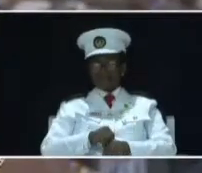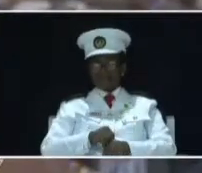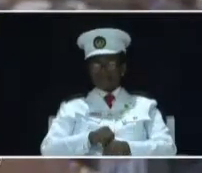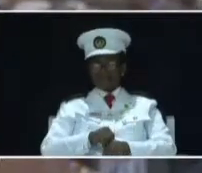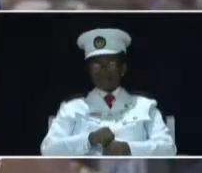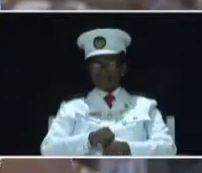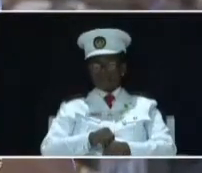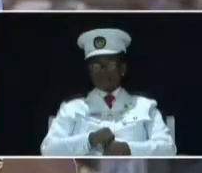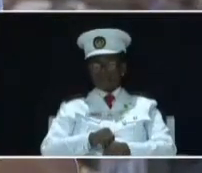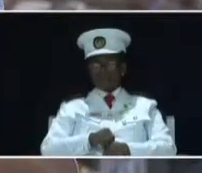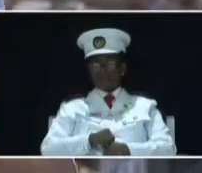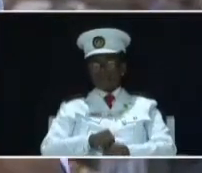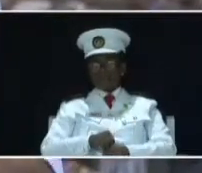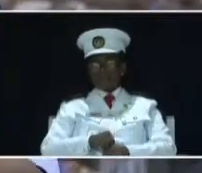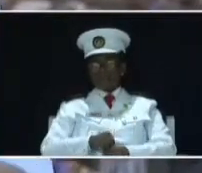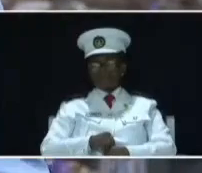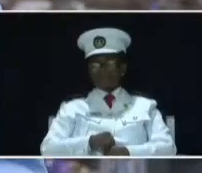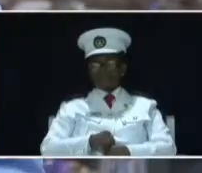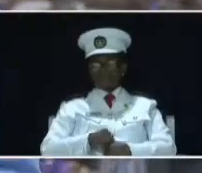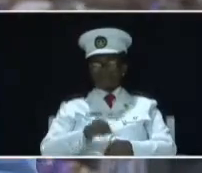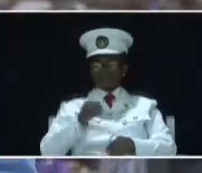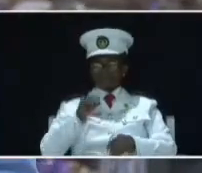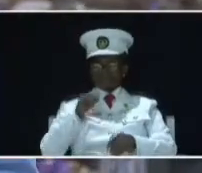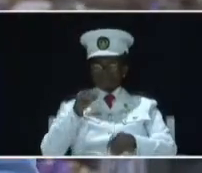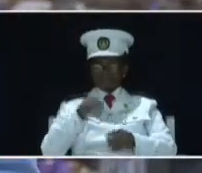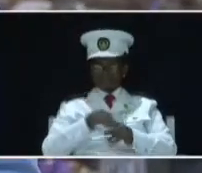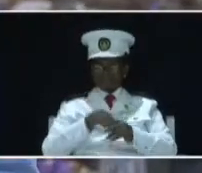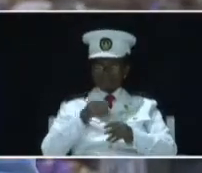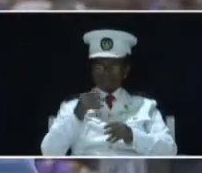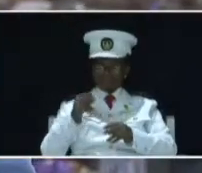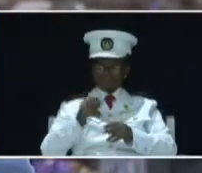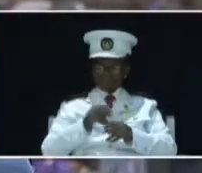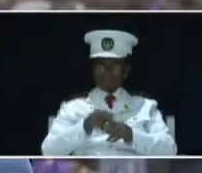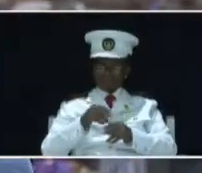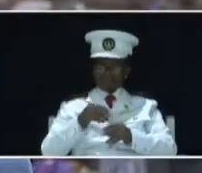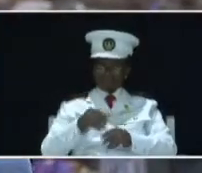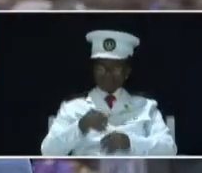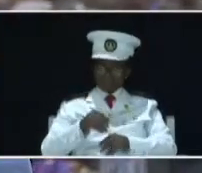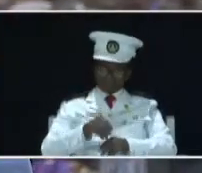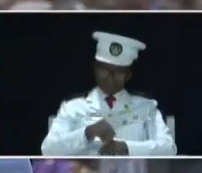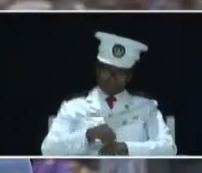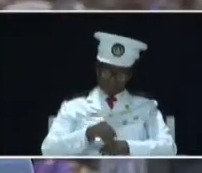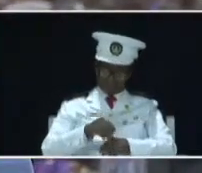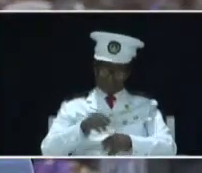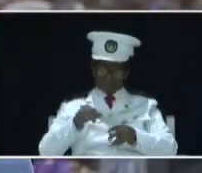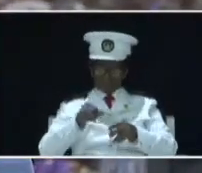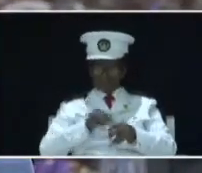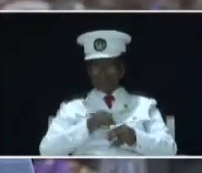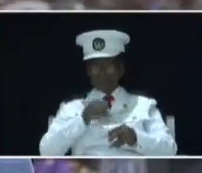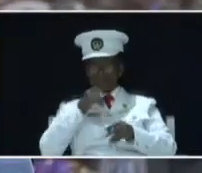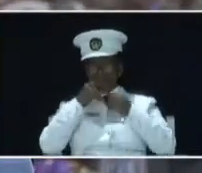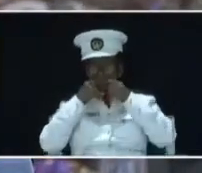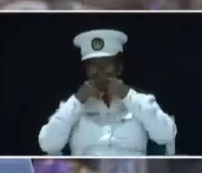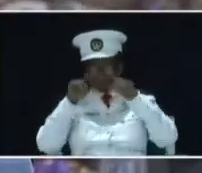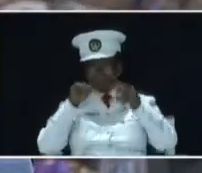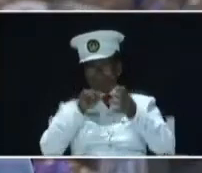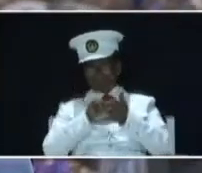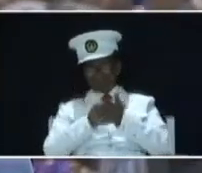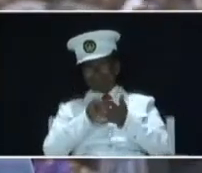in the name of the one who has touched my lips with fire, I decree that it will be well with